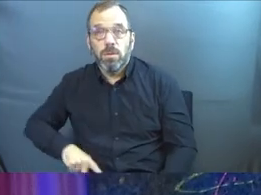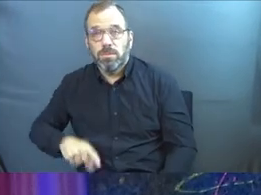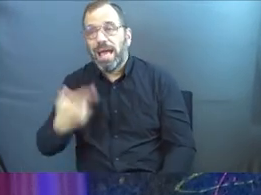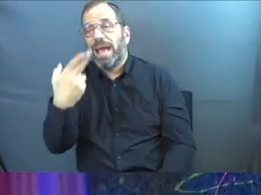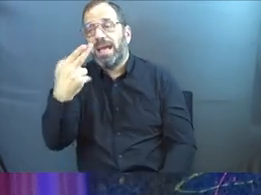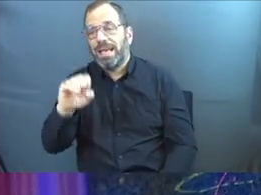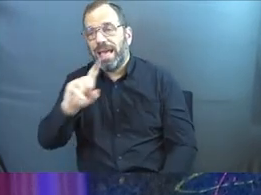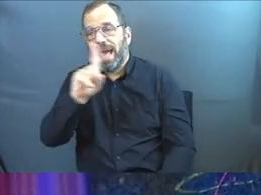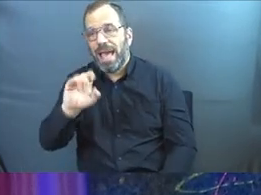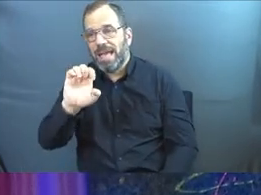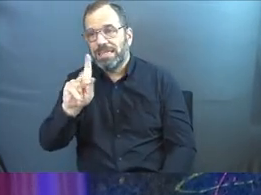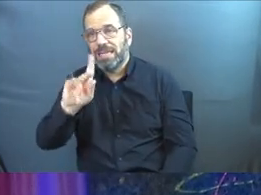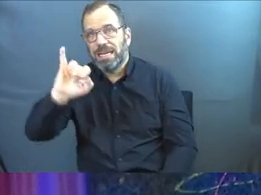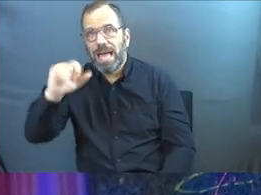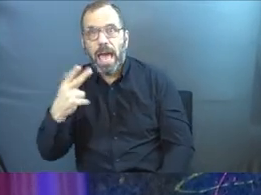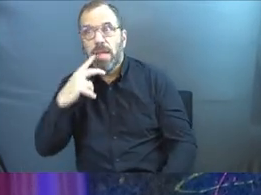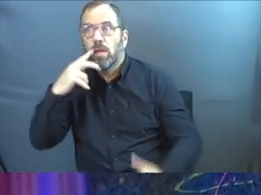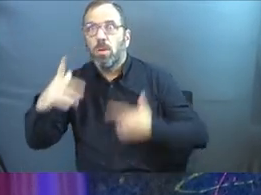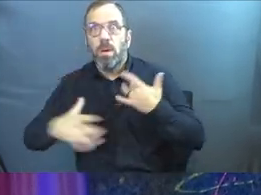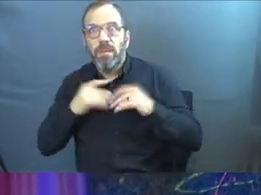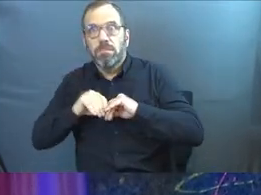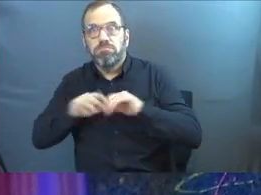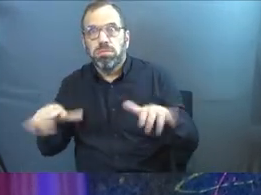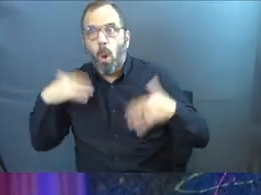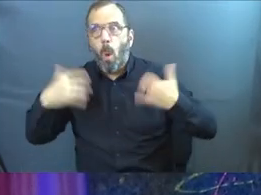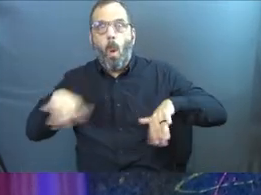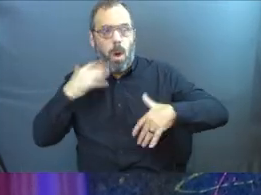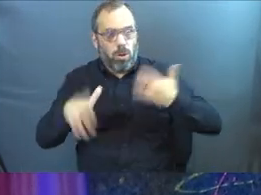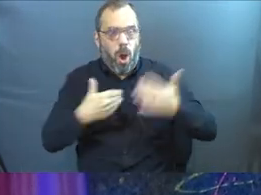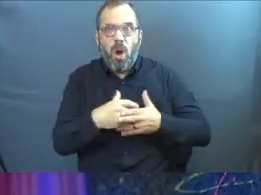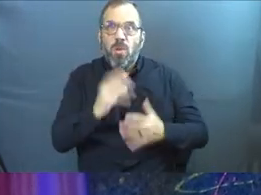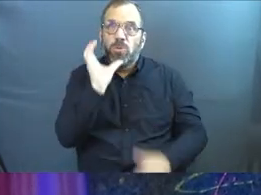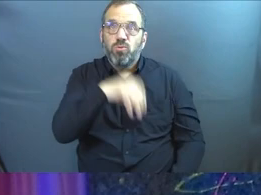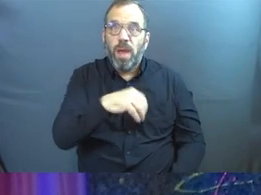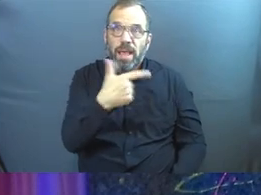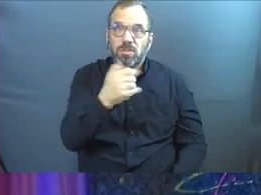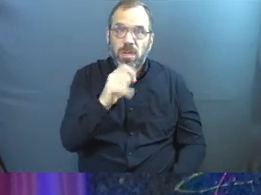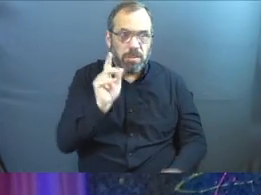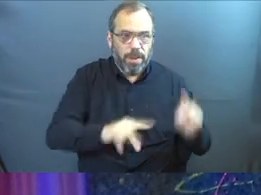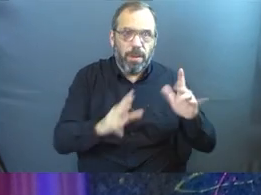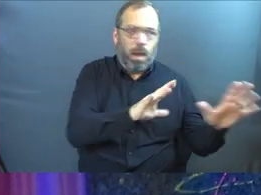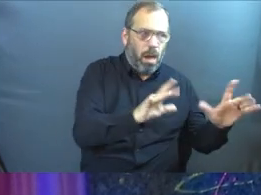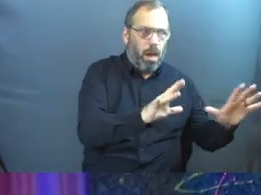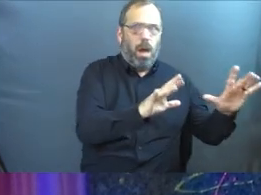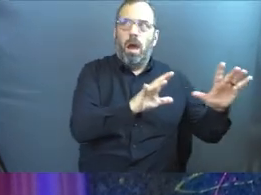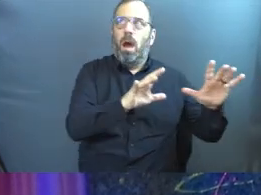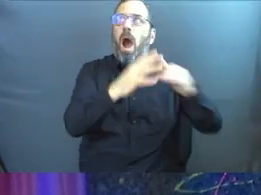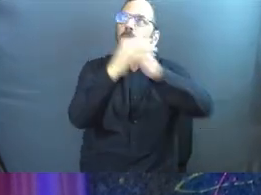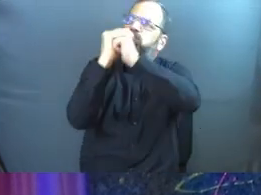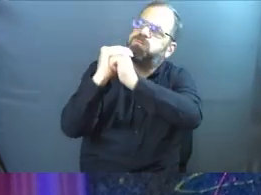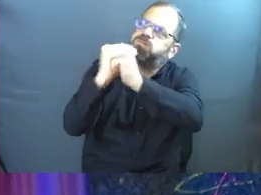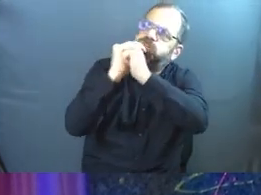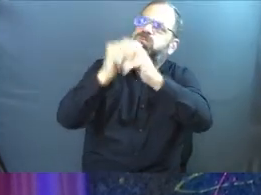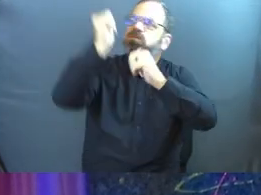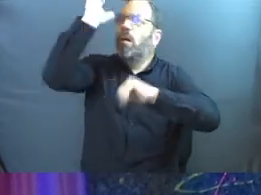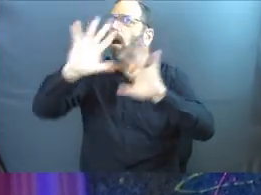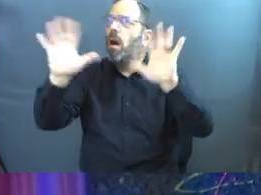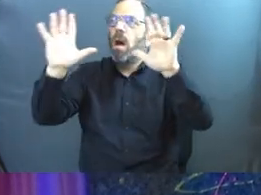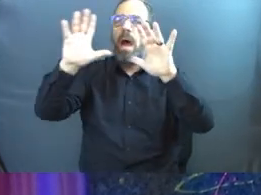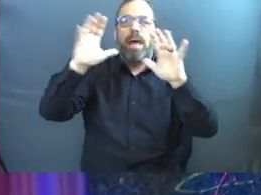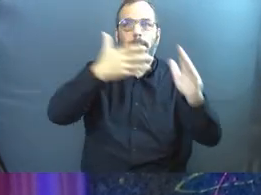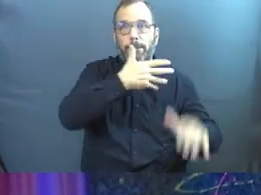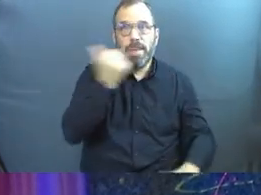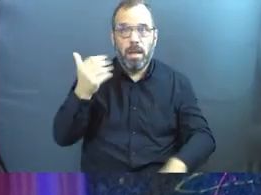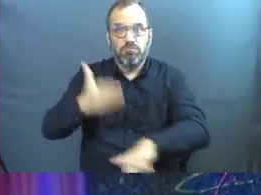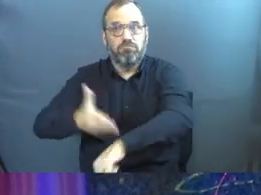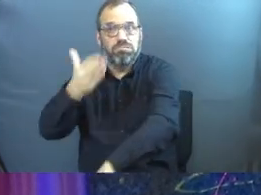Hezekiah, and there would be a revival. And they would do away with all those foreign gods, and people would start to worship Yahweh again, and everything would get